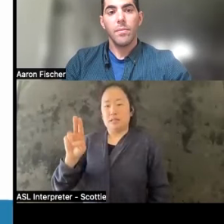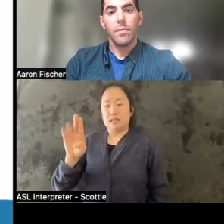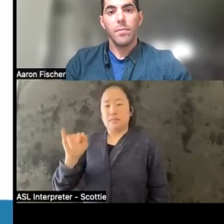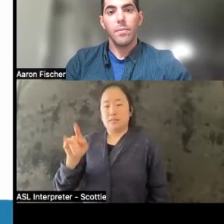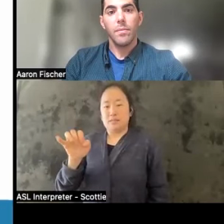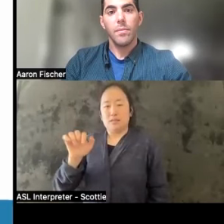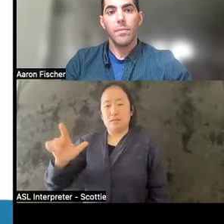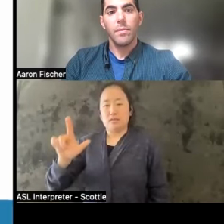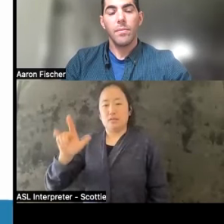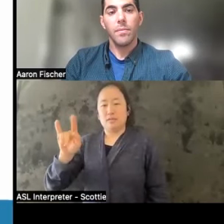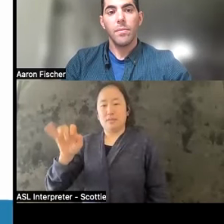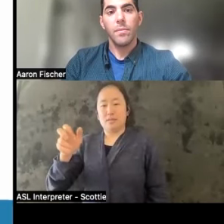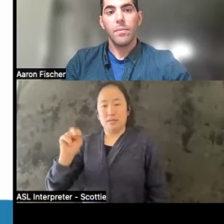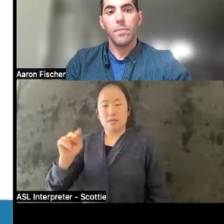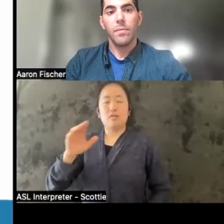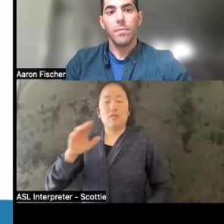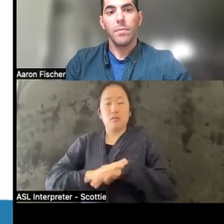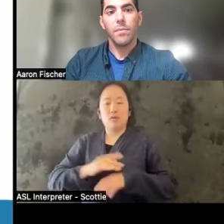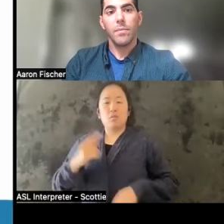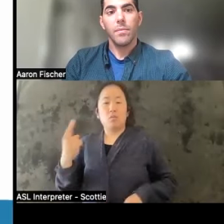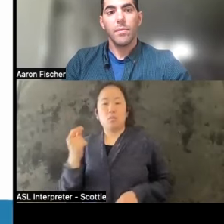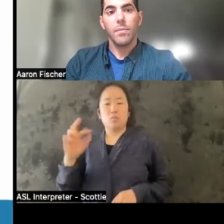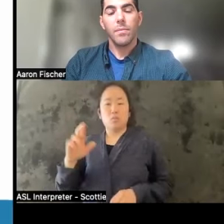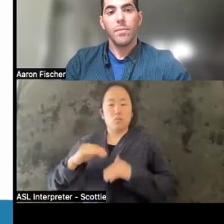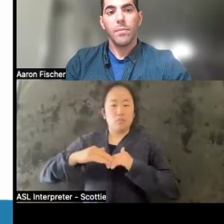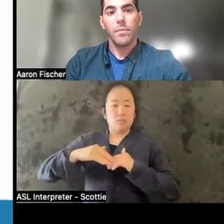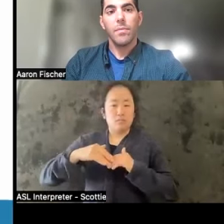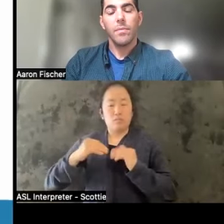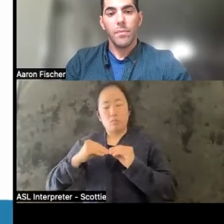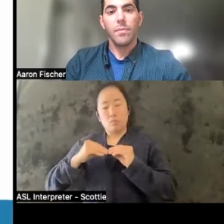covers you, and then you have those protections.